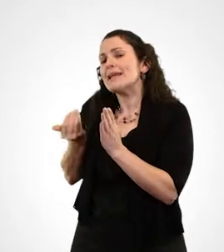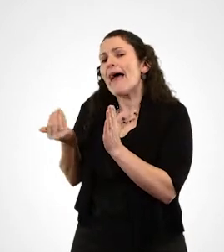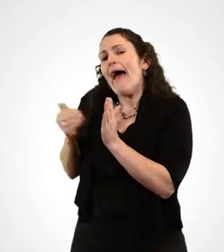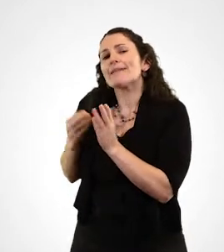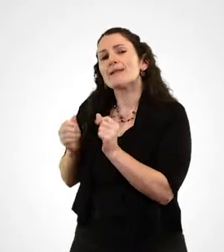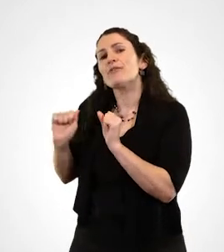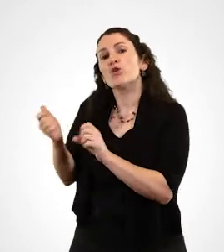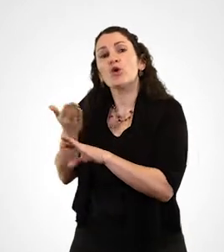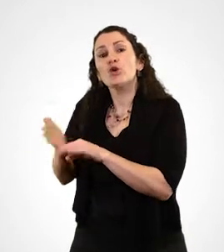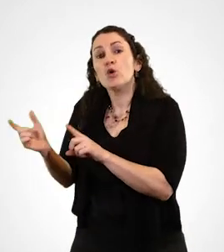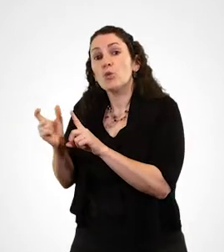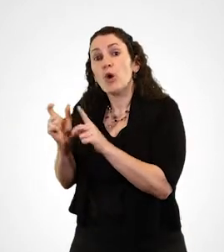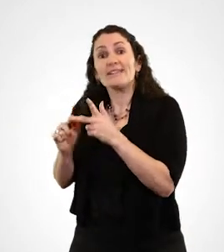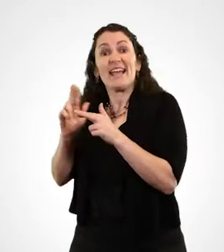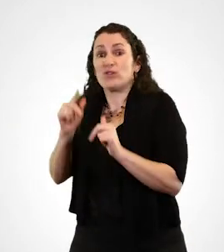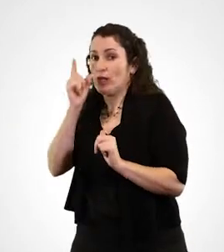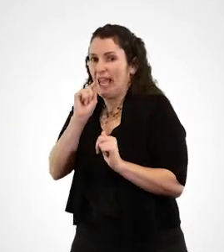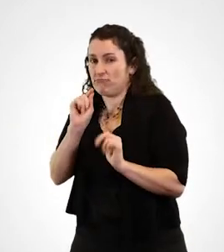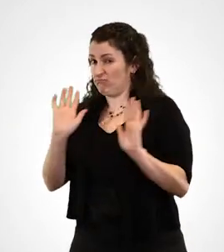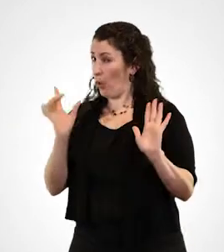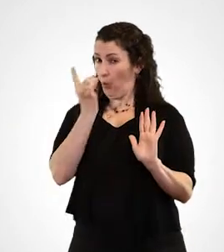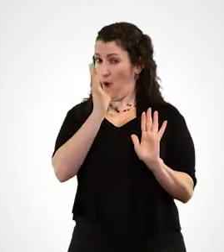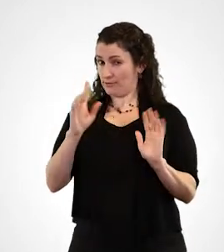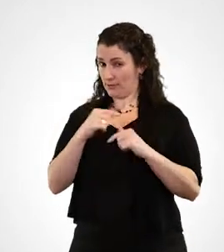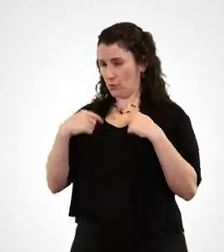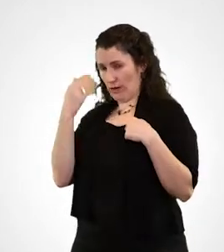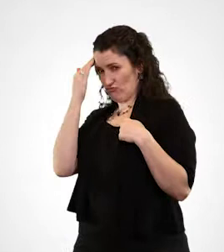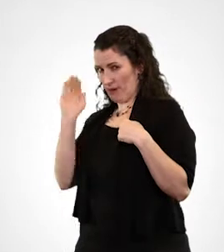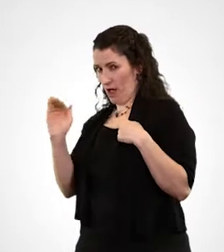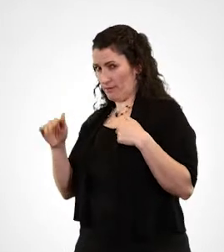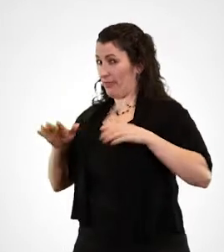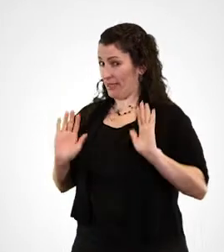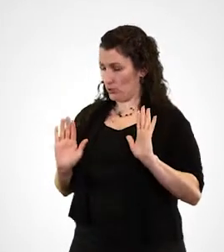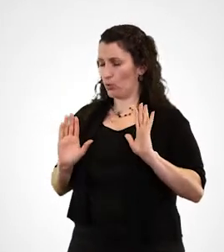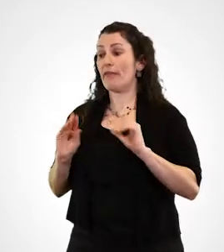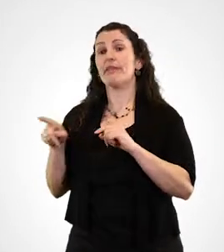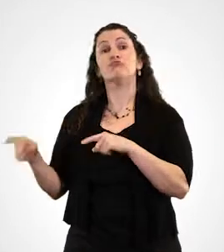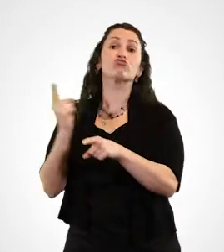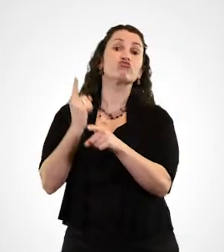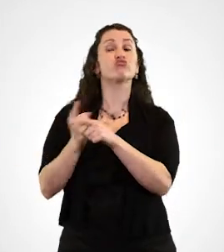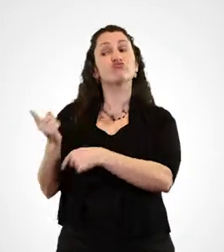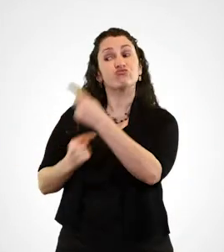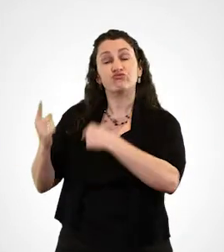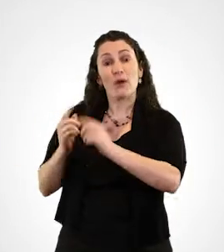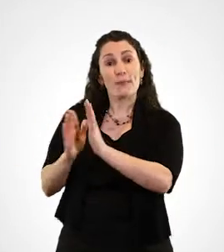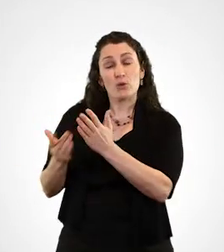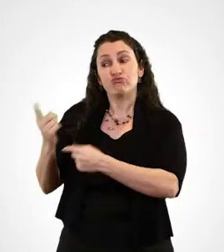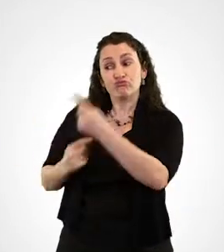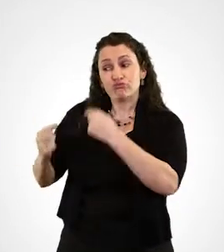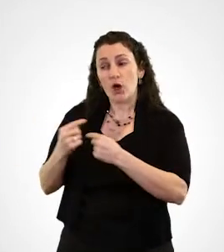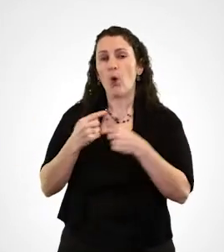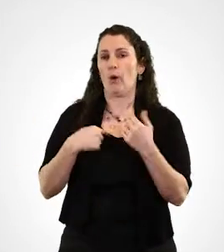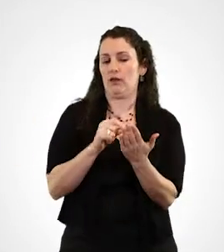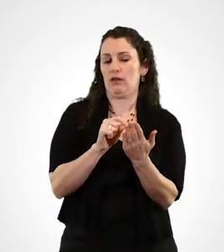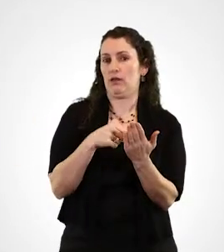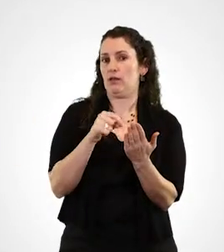general prompt in the beginning, and then we let them go. And then we counted how many of the new words they used and whether